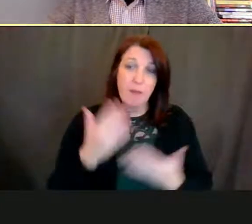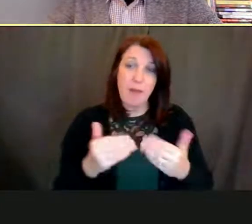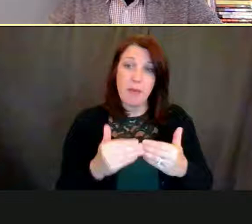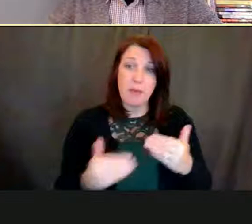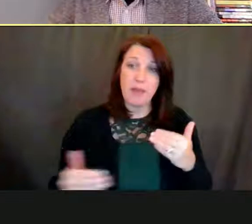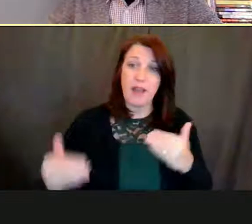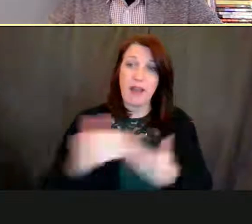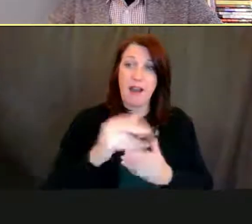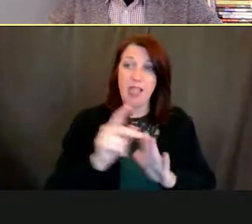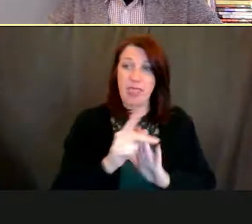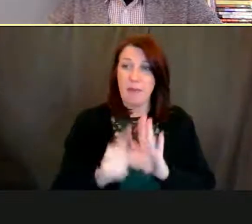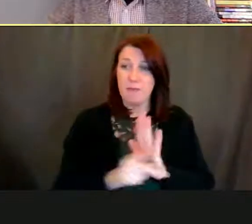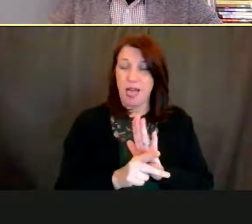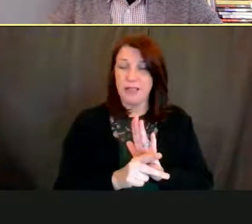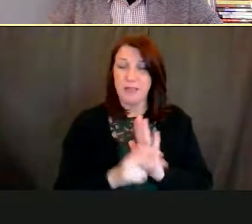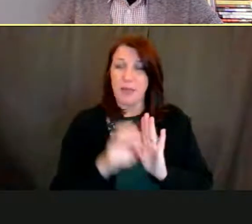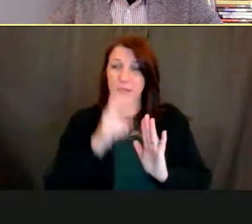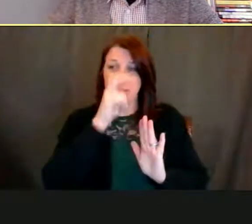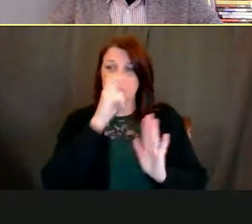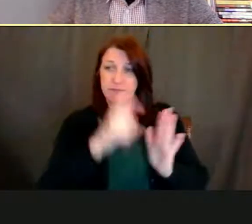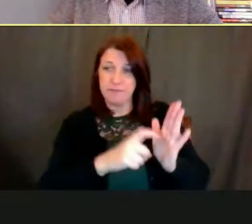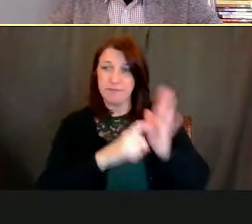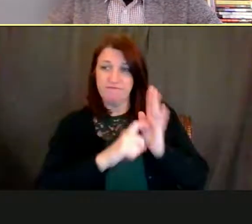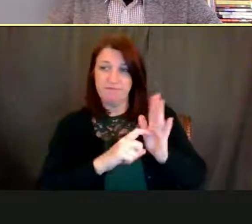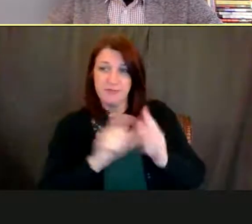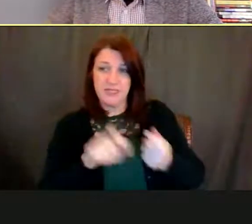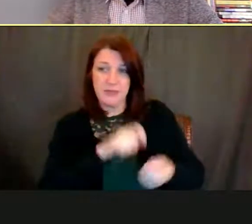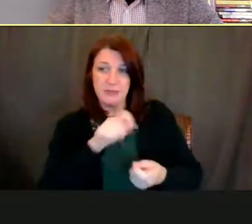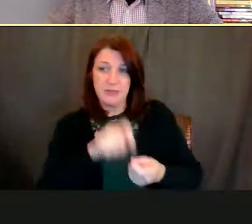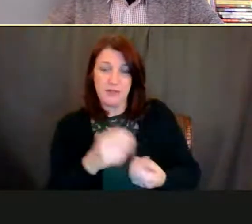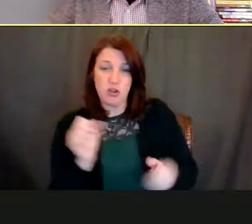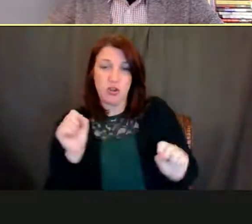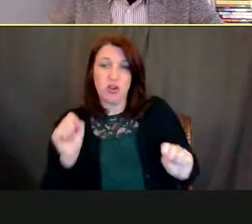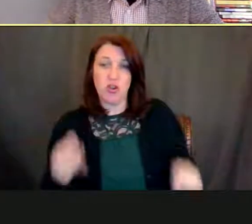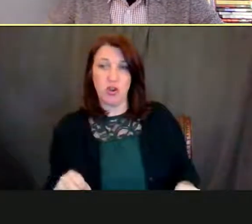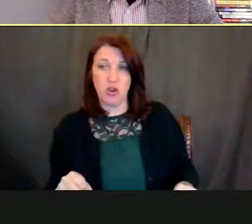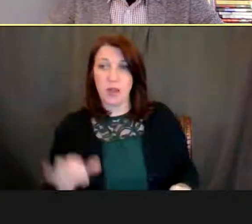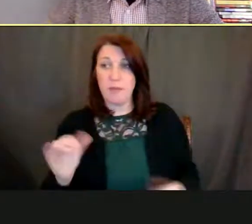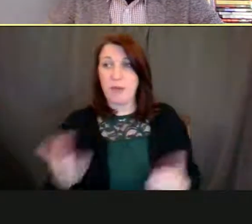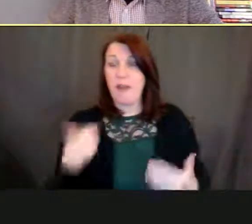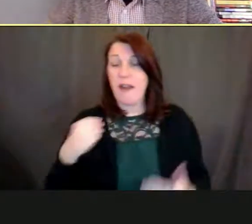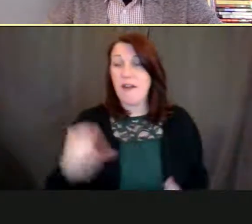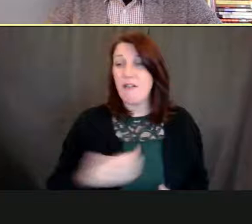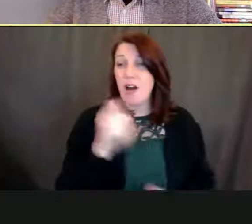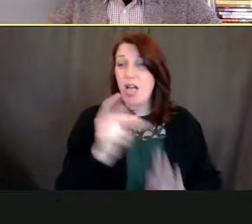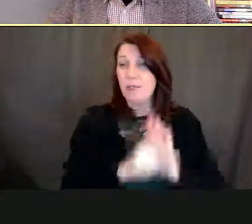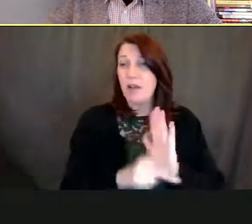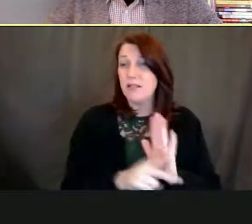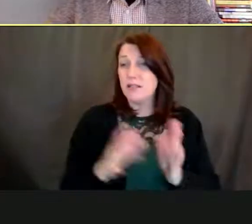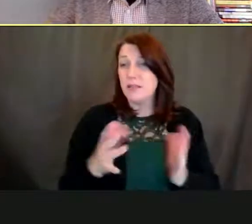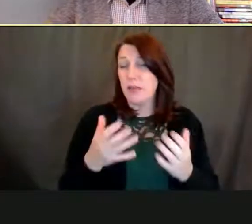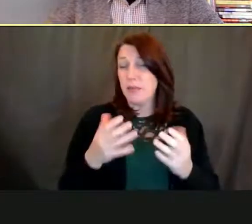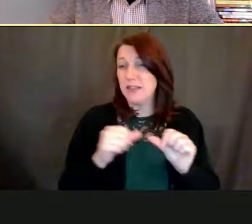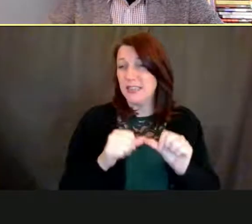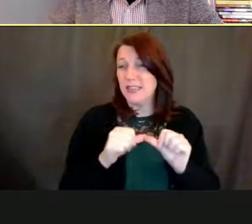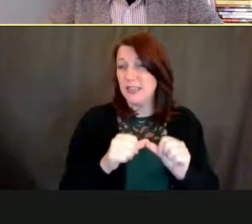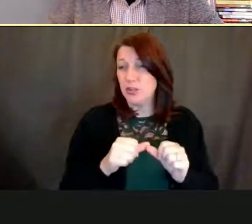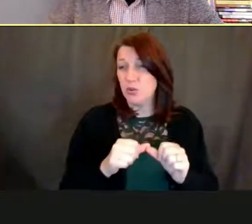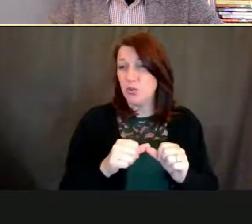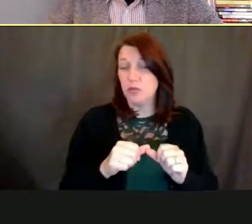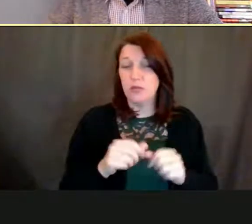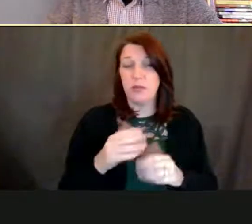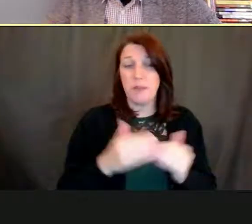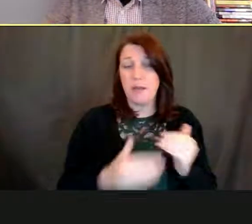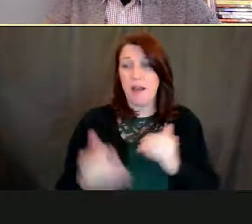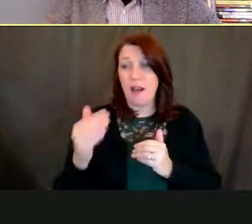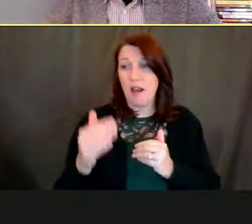the policy and sort of designate specific repositories. And indeed, we may have other policies that may continue to exist